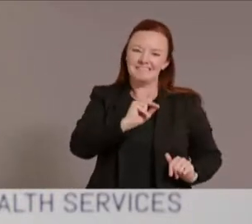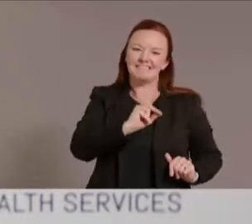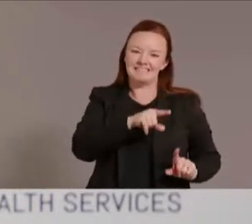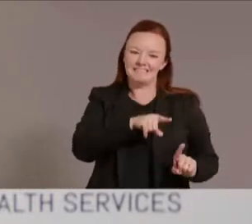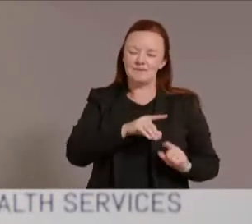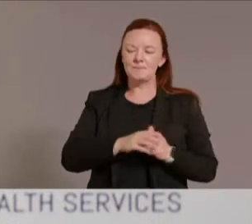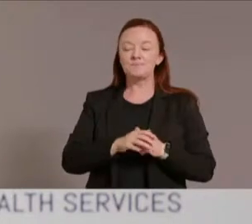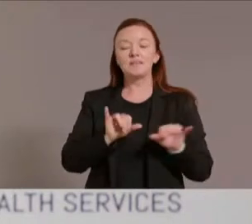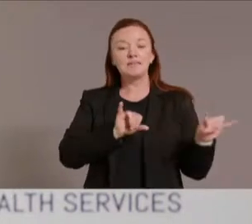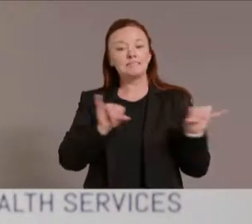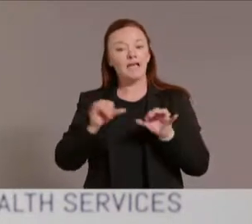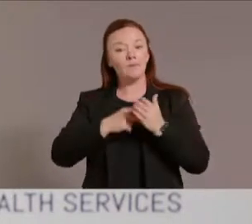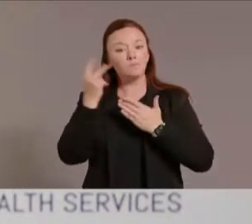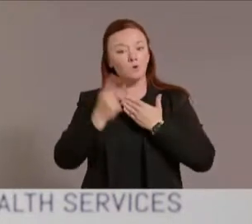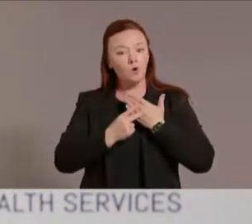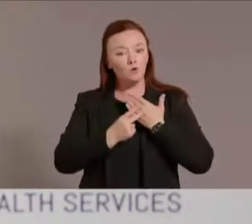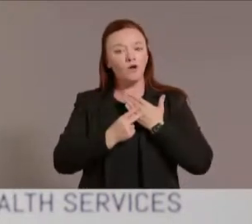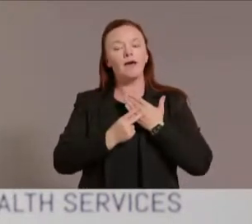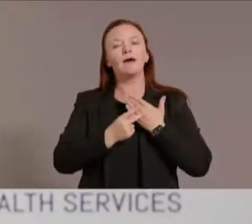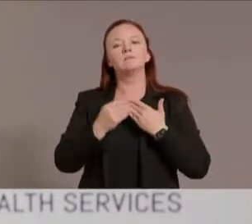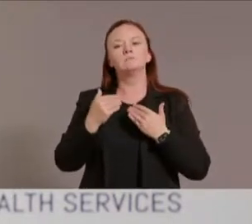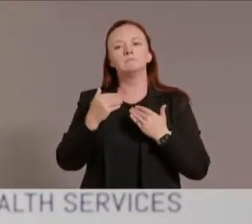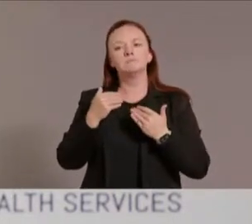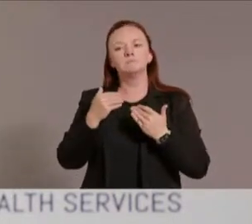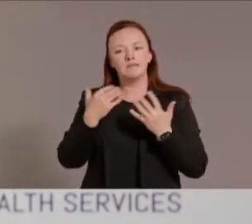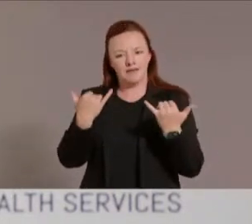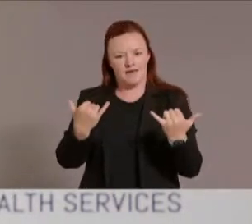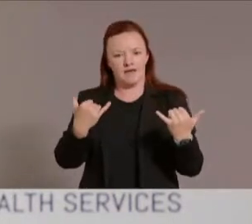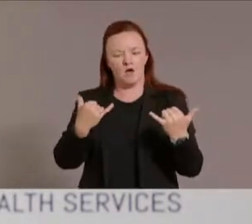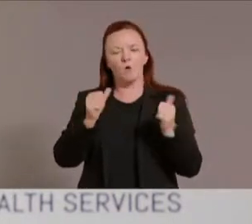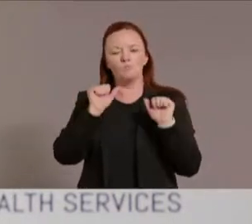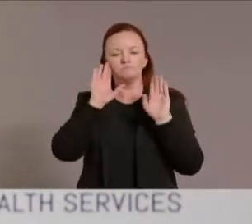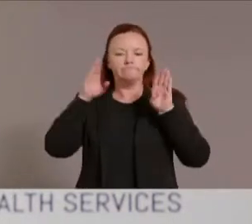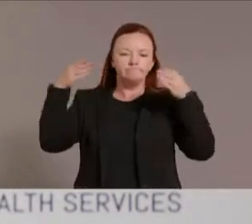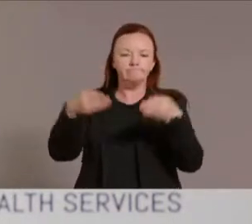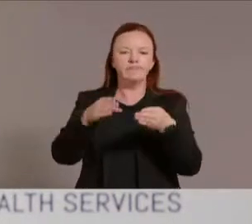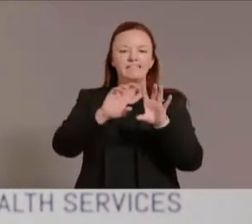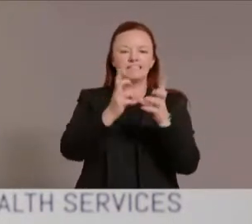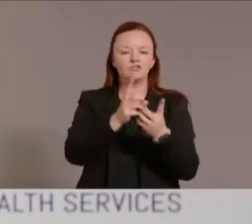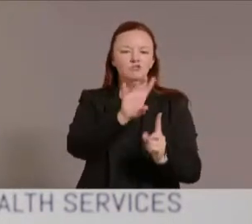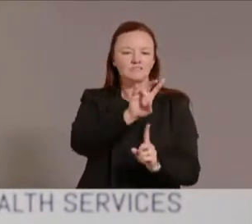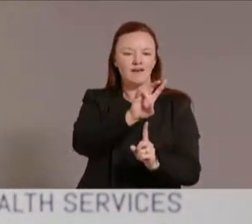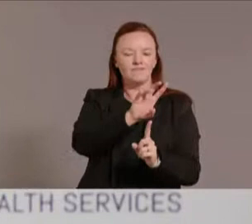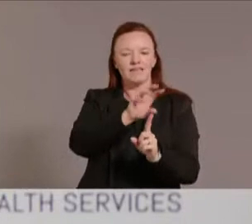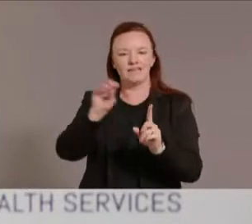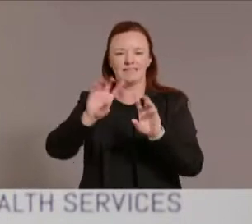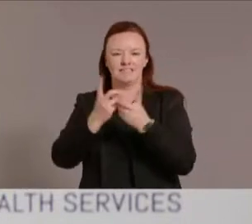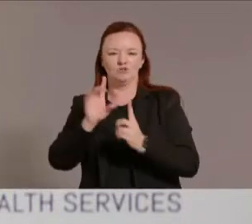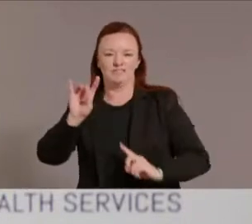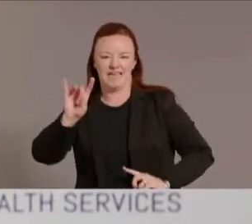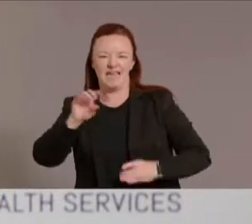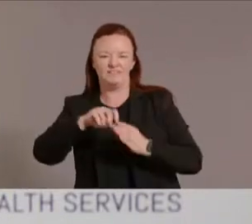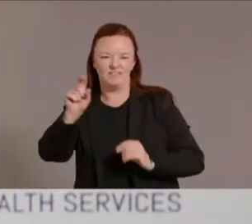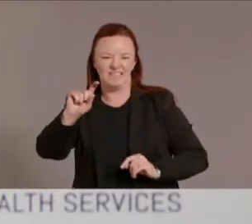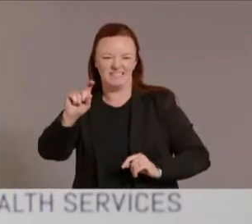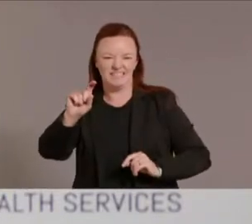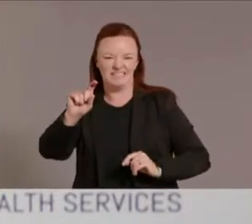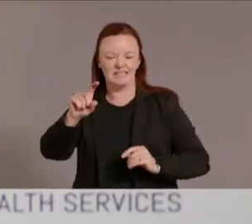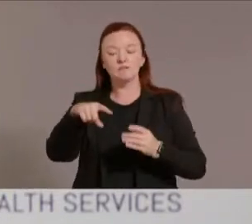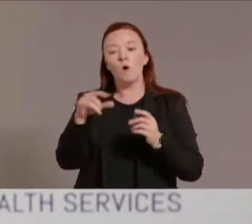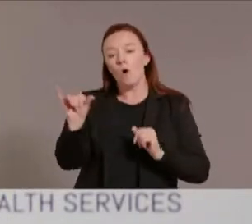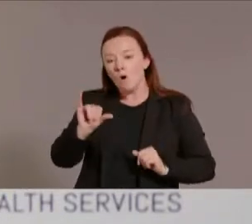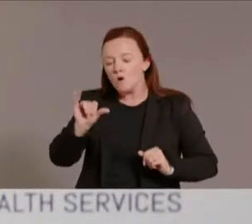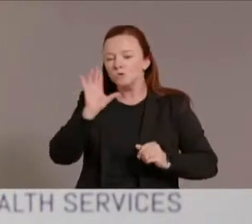to Phoenix City Council Districts 7 and 8, as well as we will be working in southern Arizona and